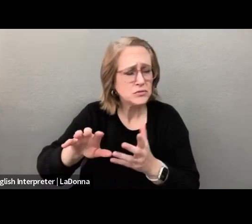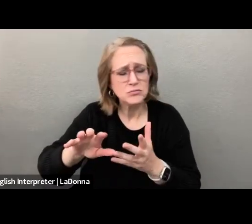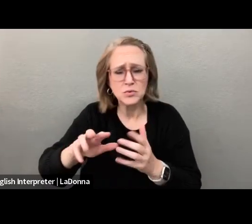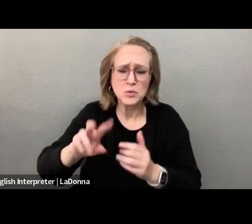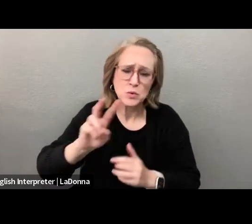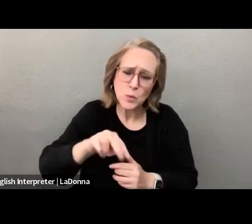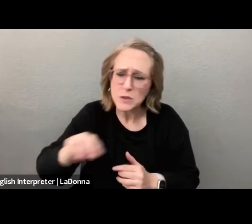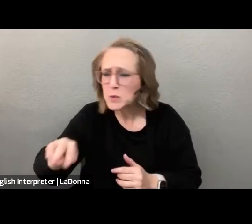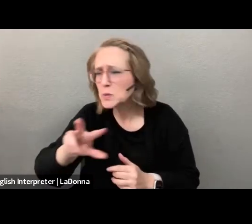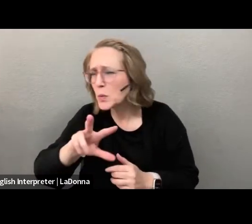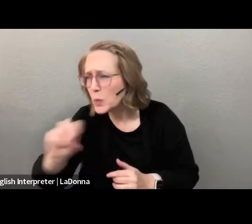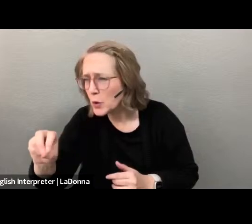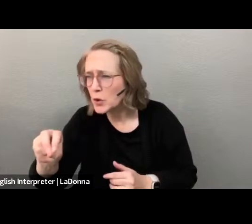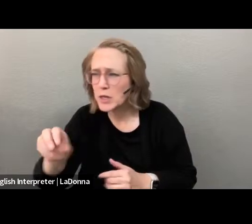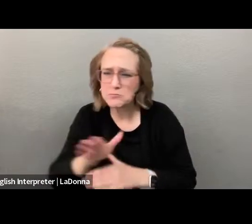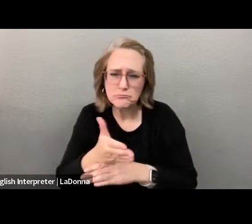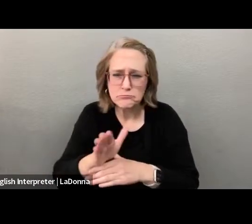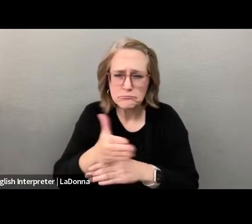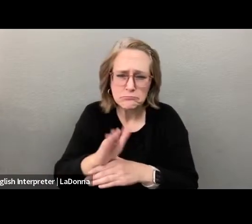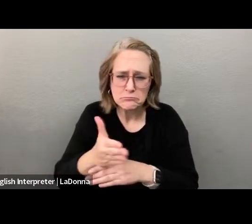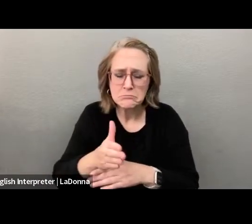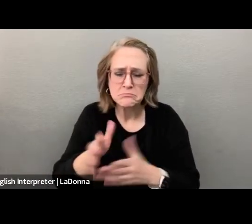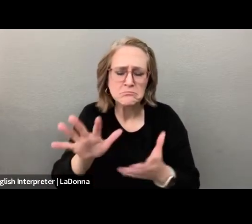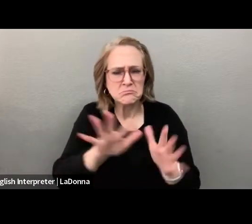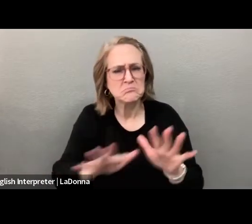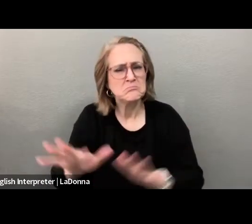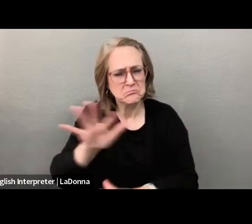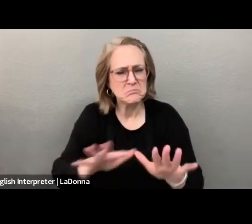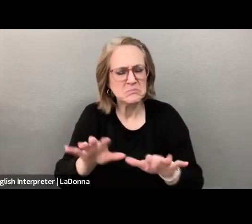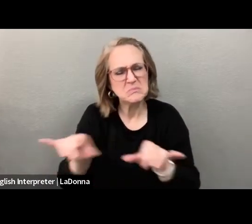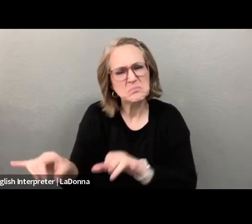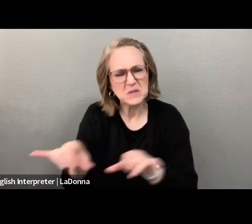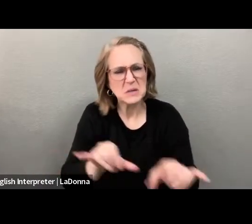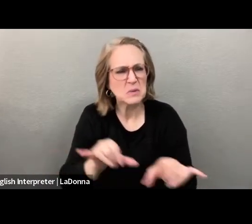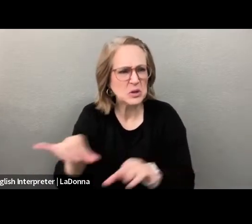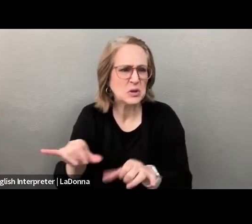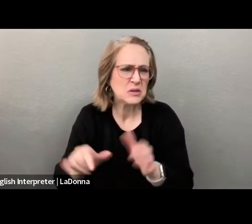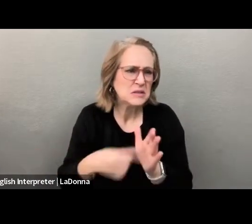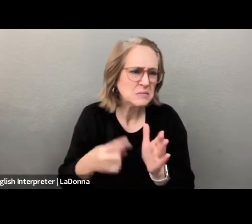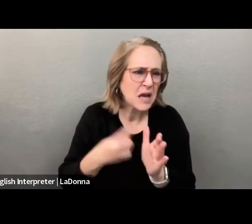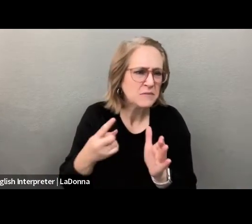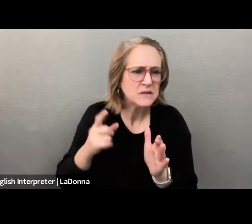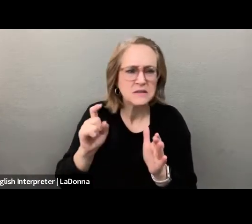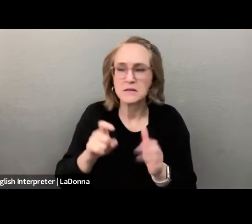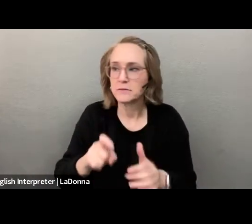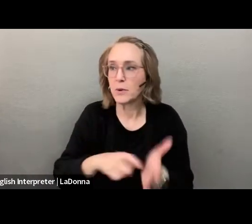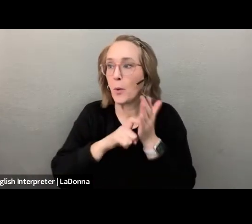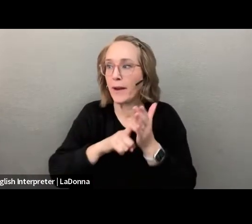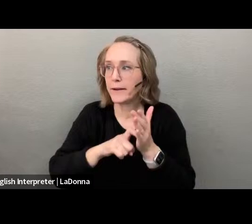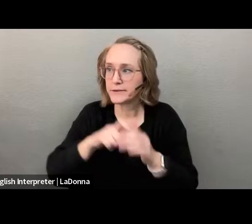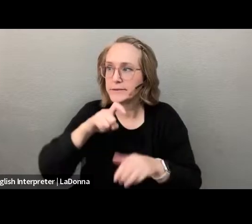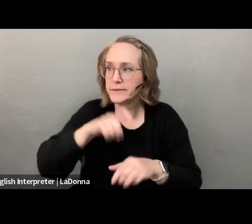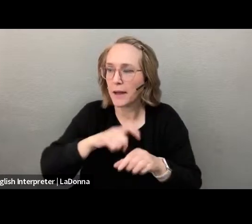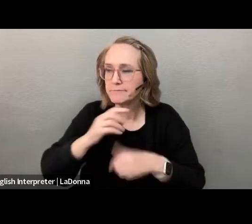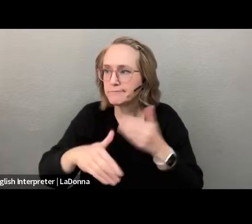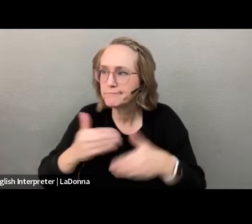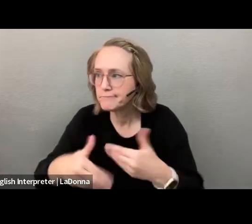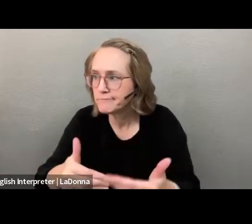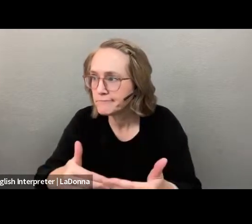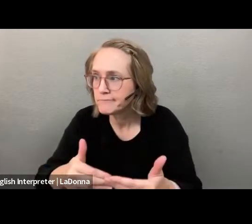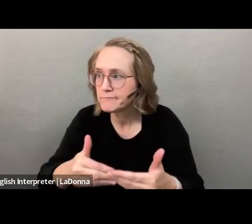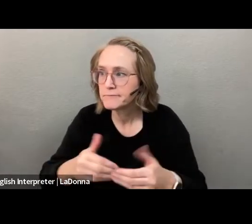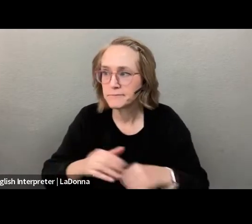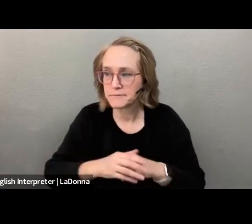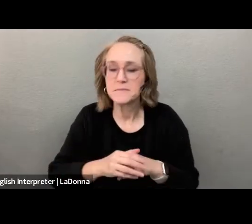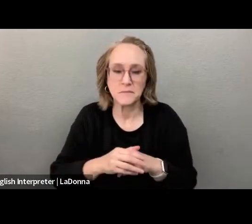that usually takes some time to build up. So if anyone has any questions about our